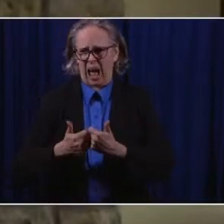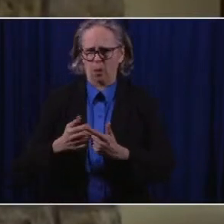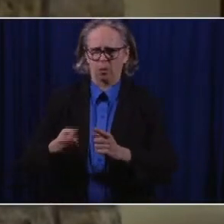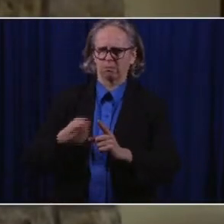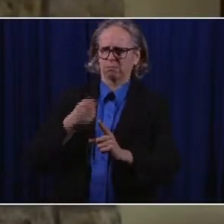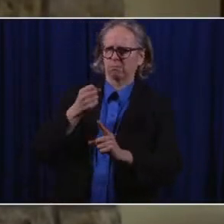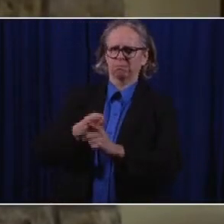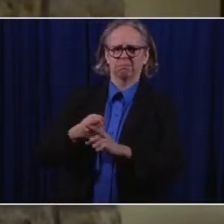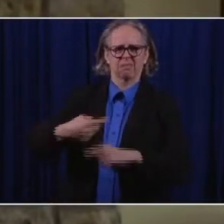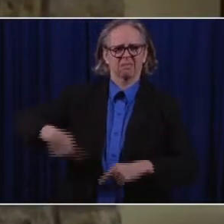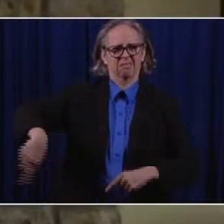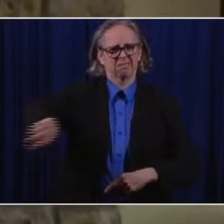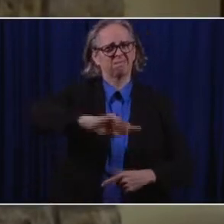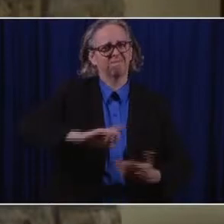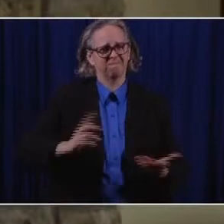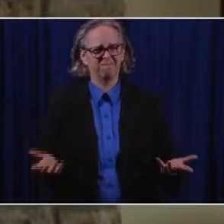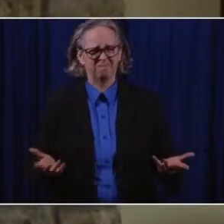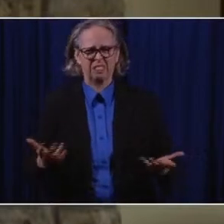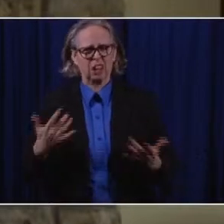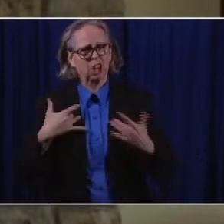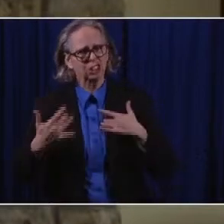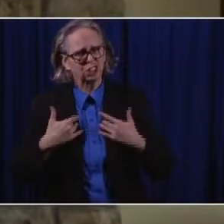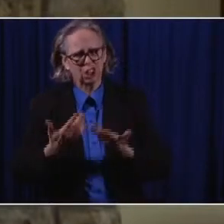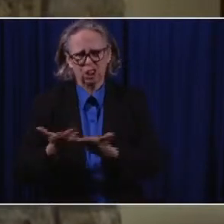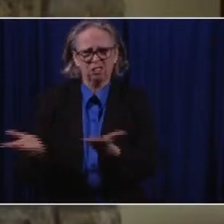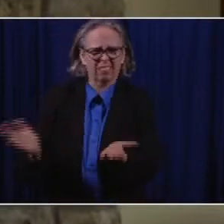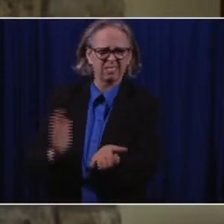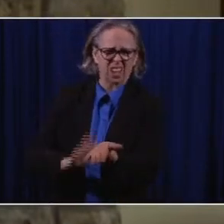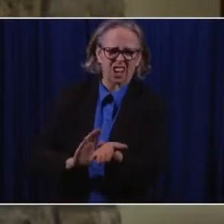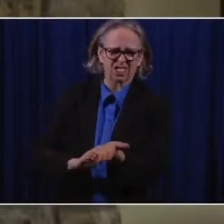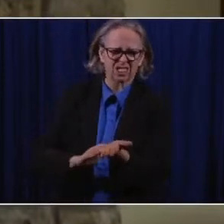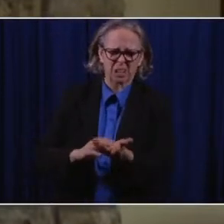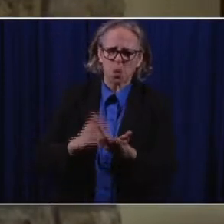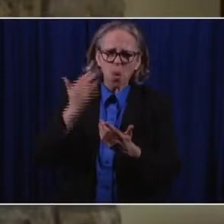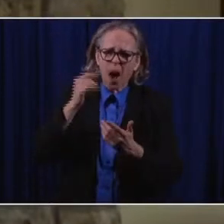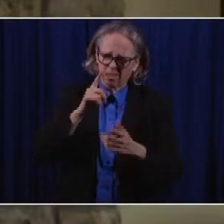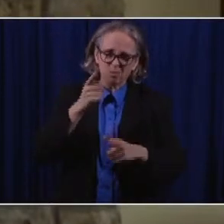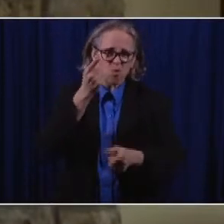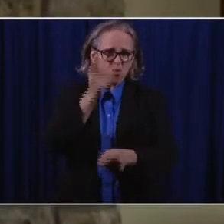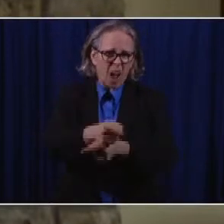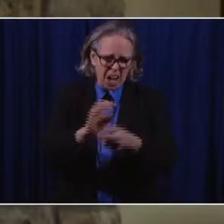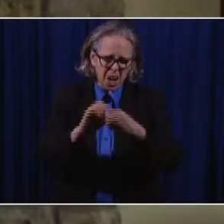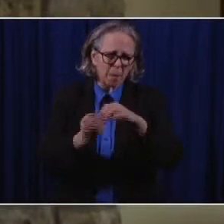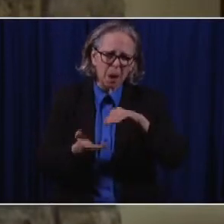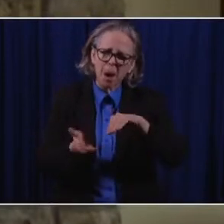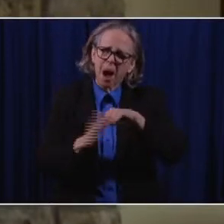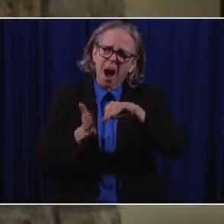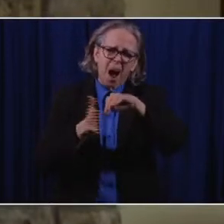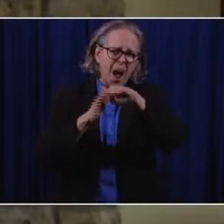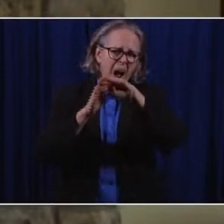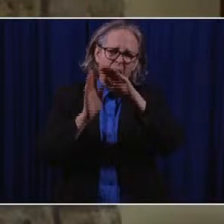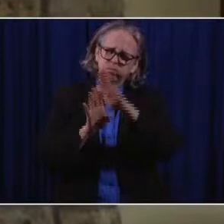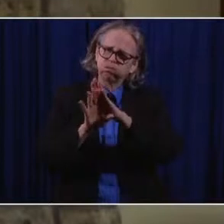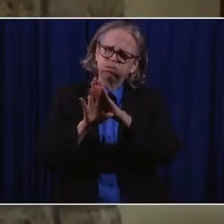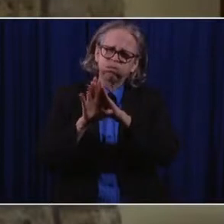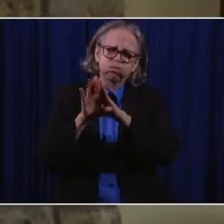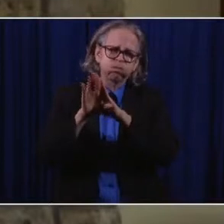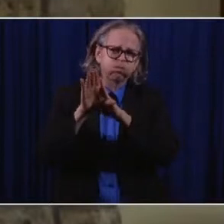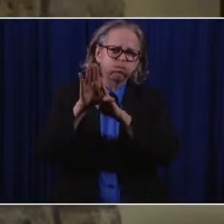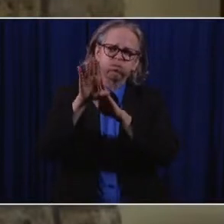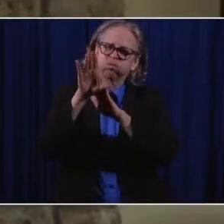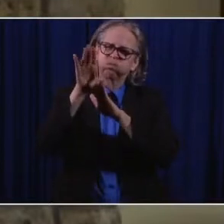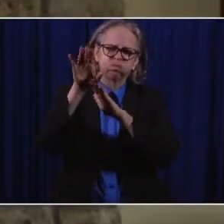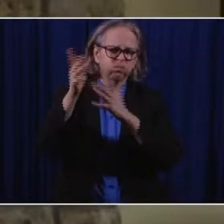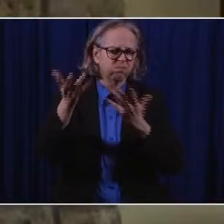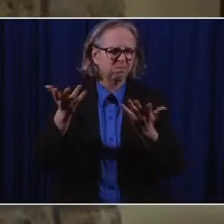that if we don't slow this thing down, and if people don't pull back from the normal Thanksgiving, we could